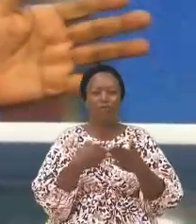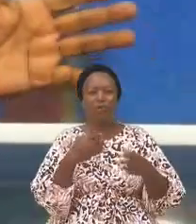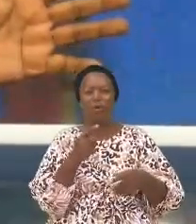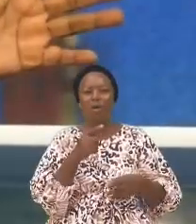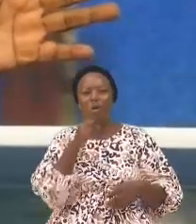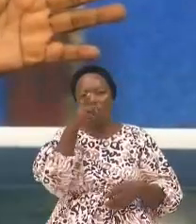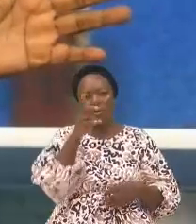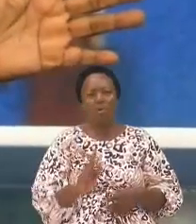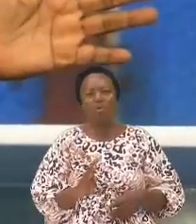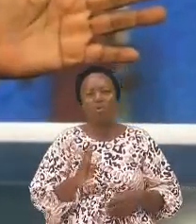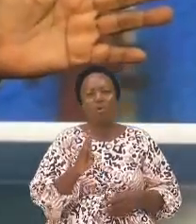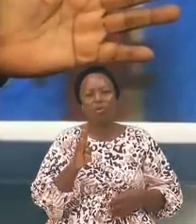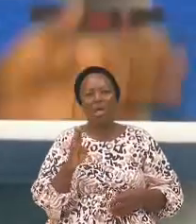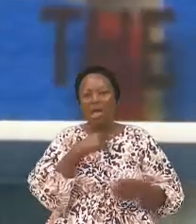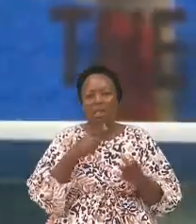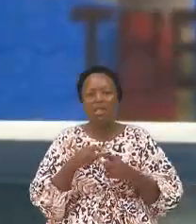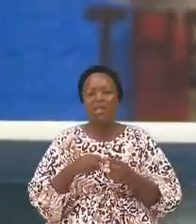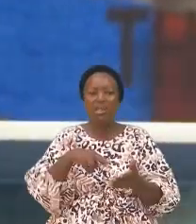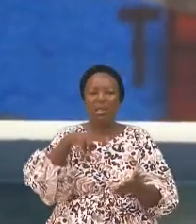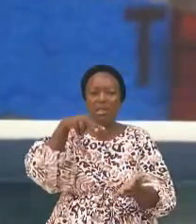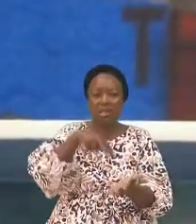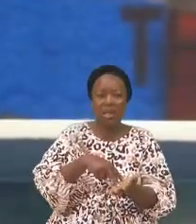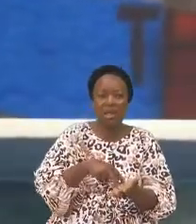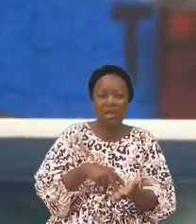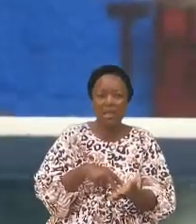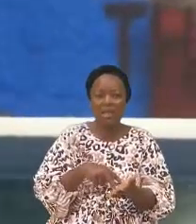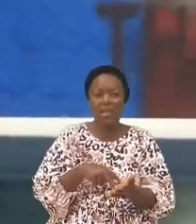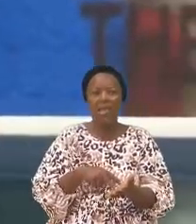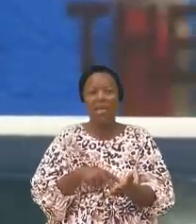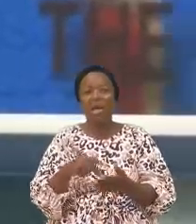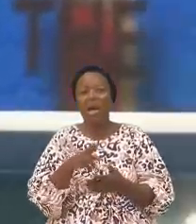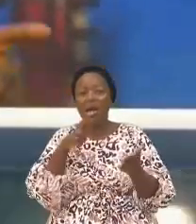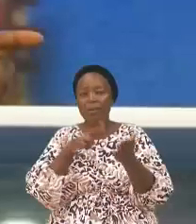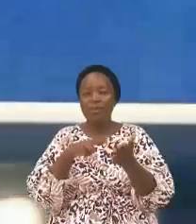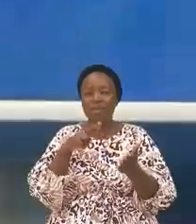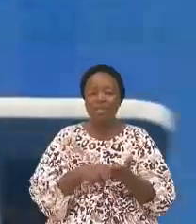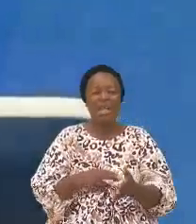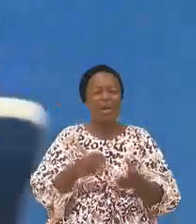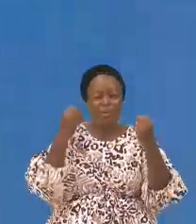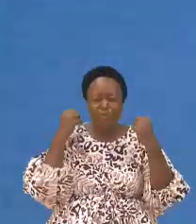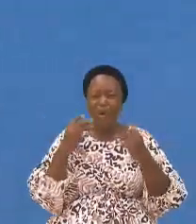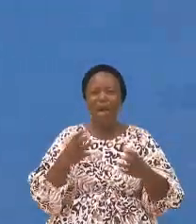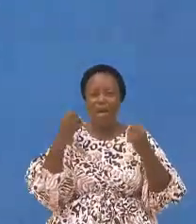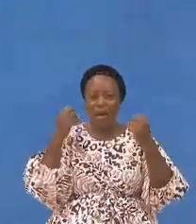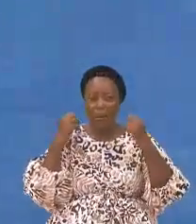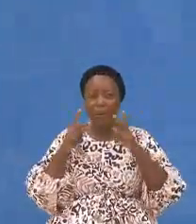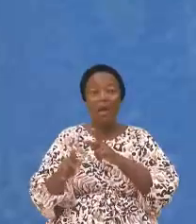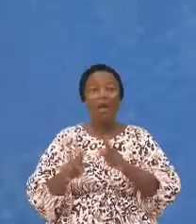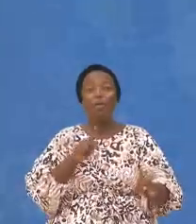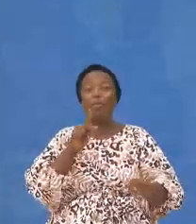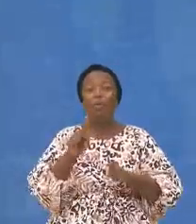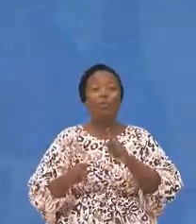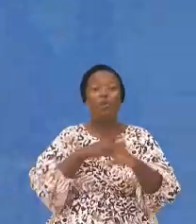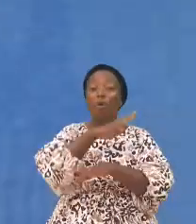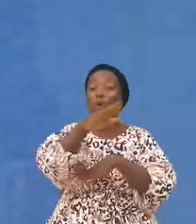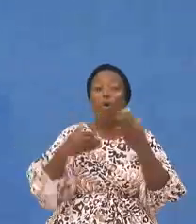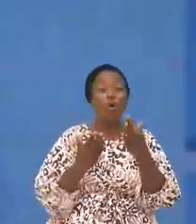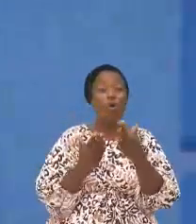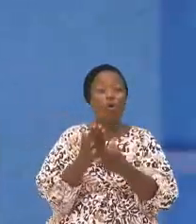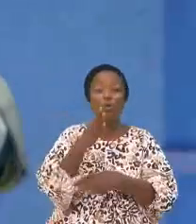were spread out in the sight of God. And they represented the millions and